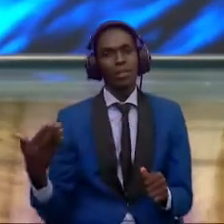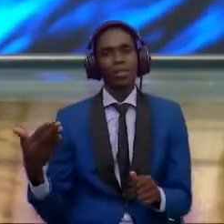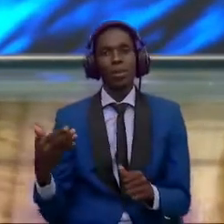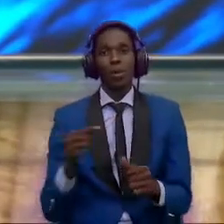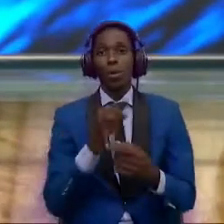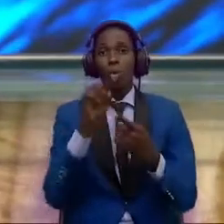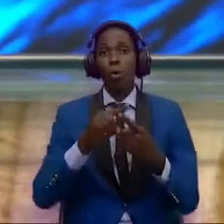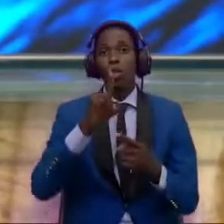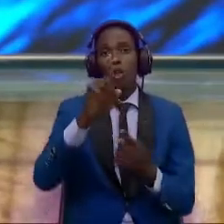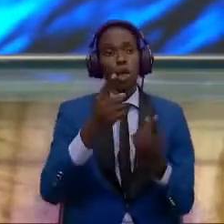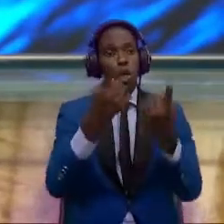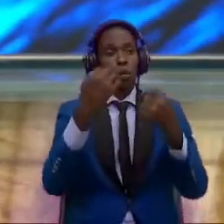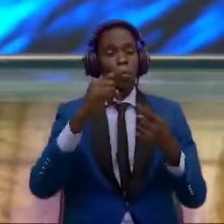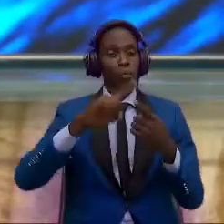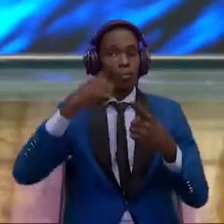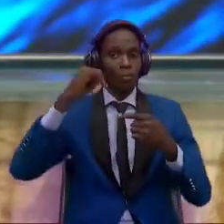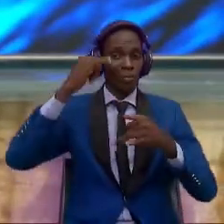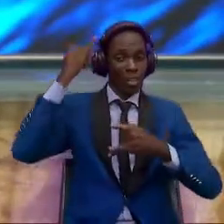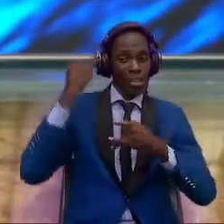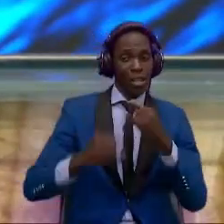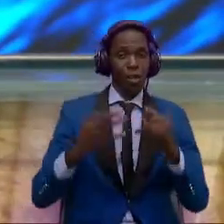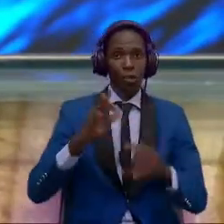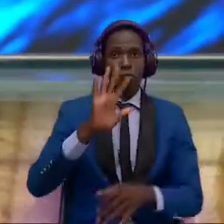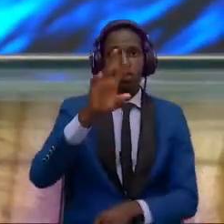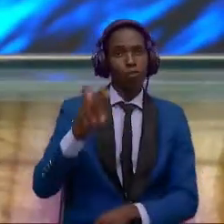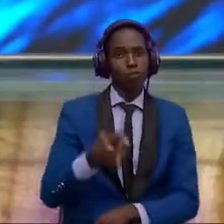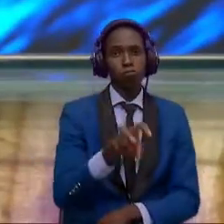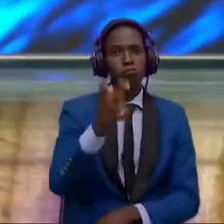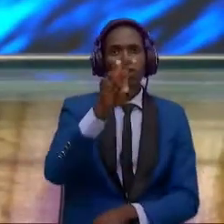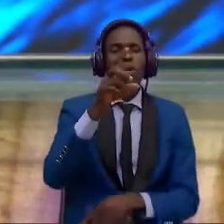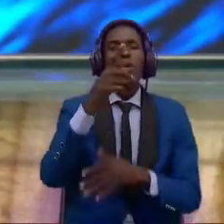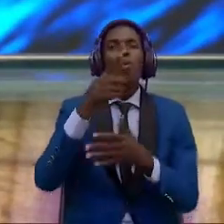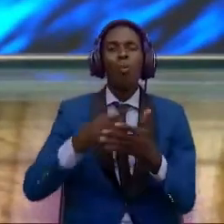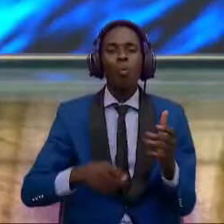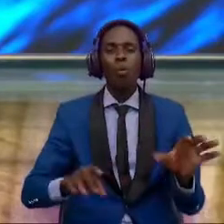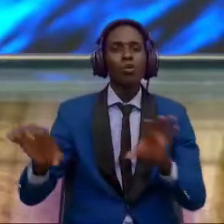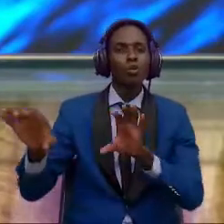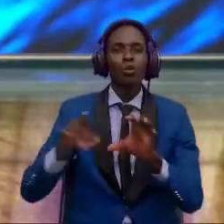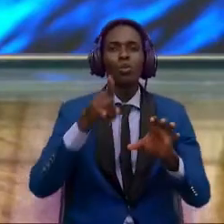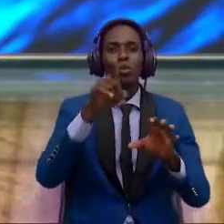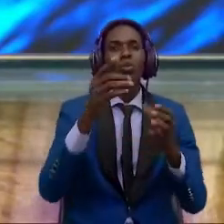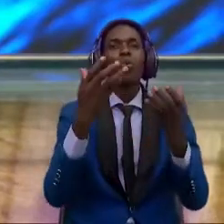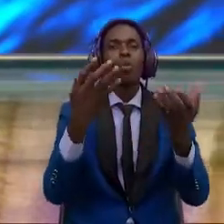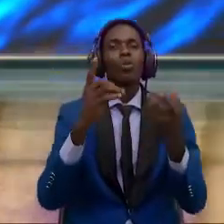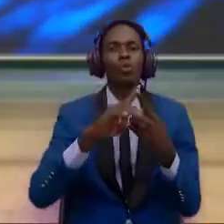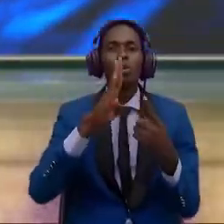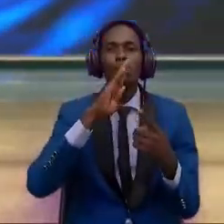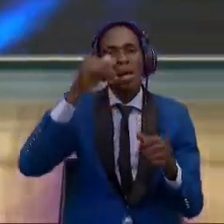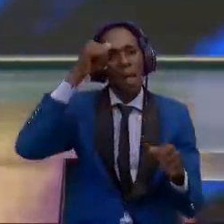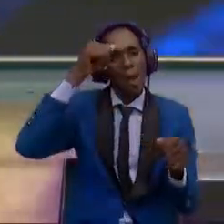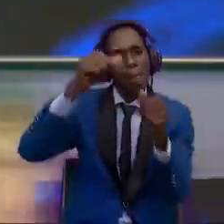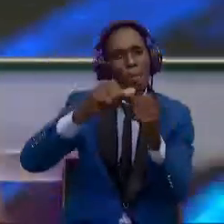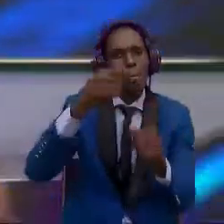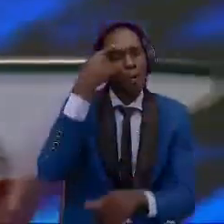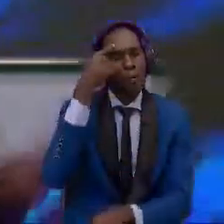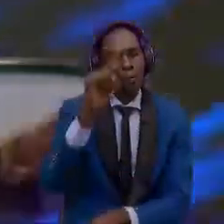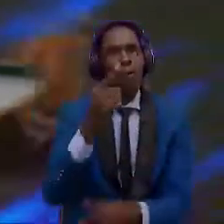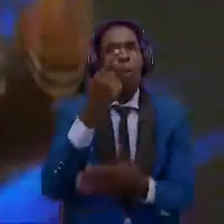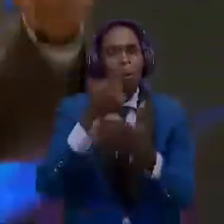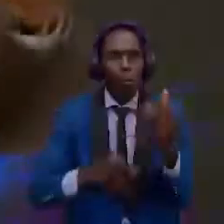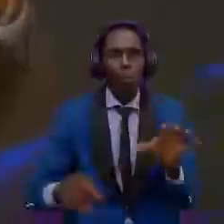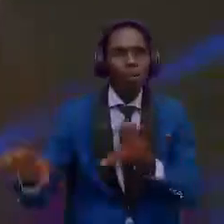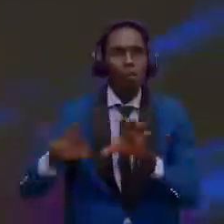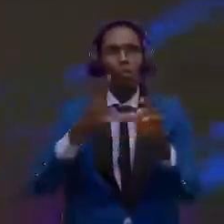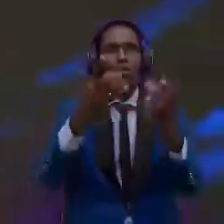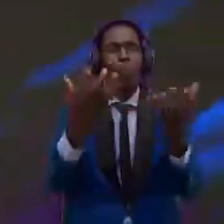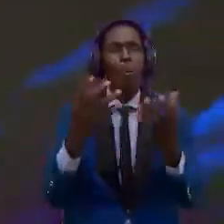come to the edge of the journey, what do you want to be remembered for? What do you want people to say? It